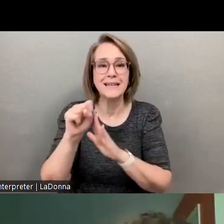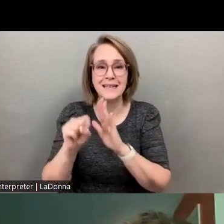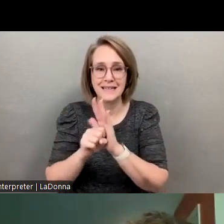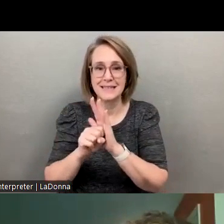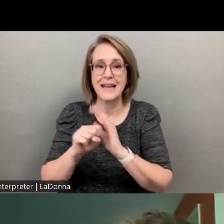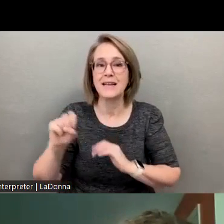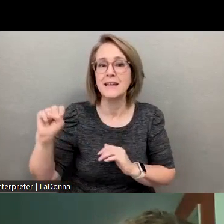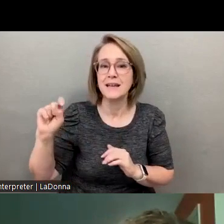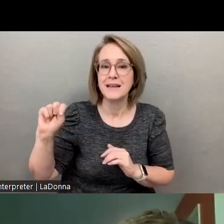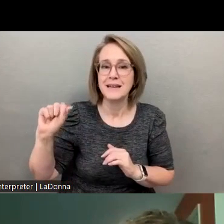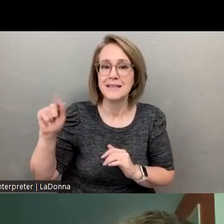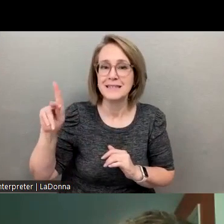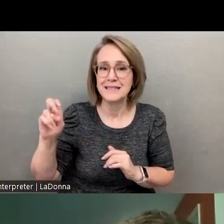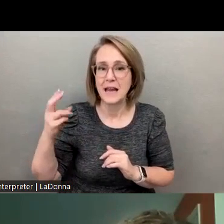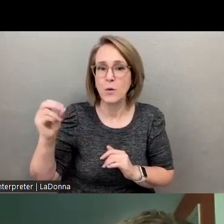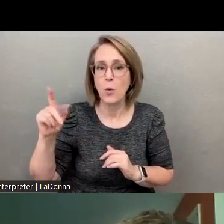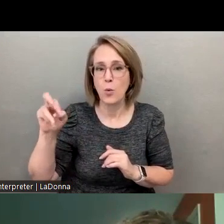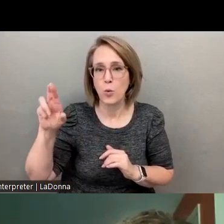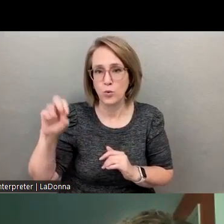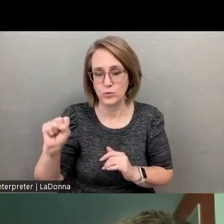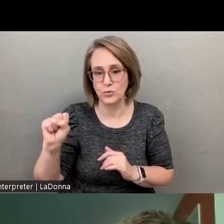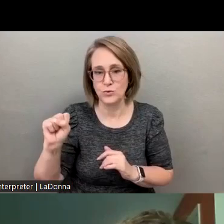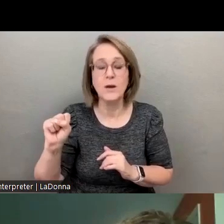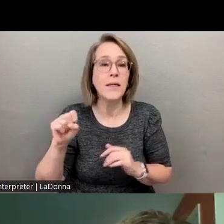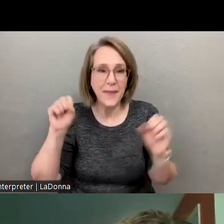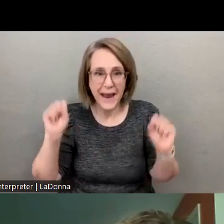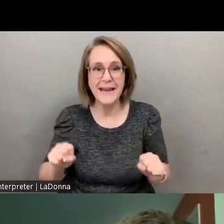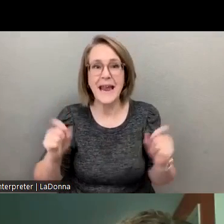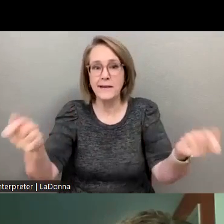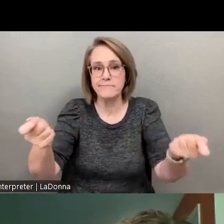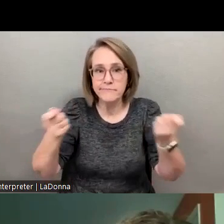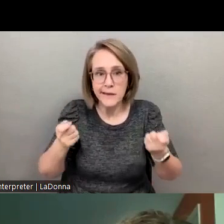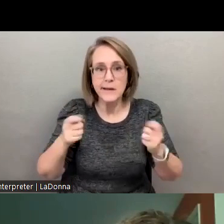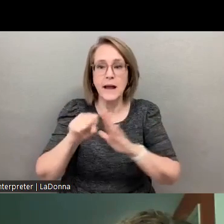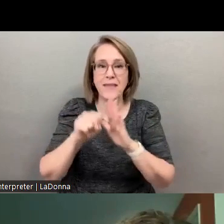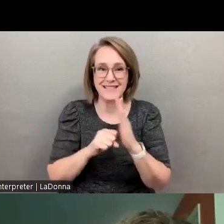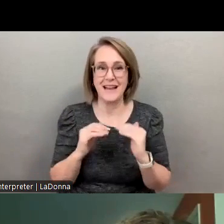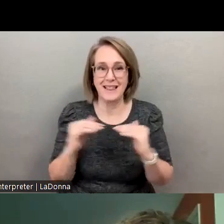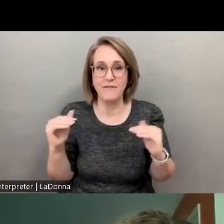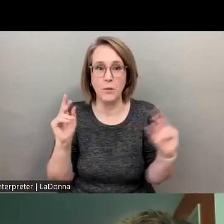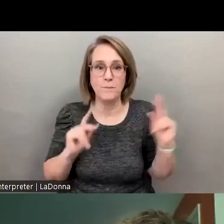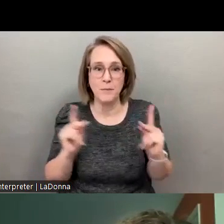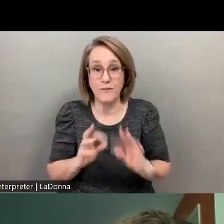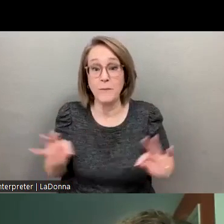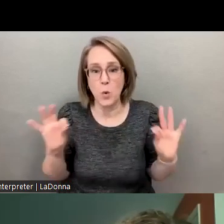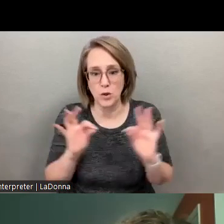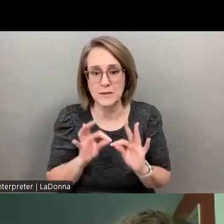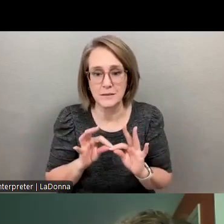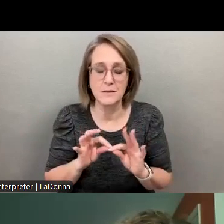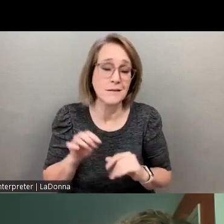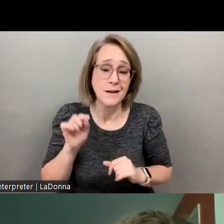their states, and really being an entity that can convene people at the state level. And where this really kind of